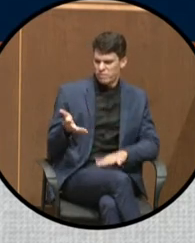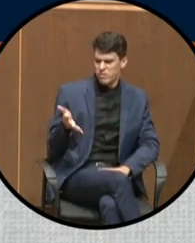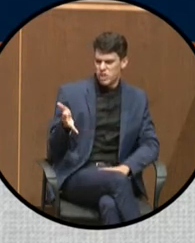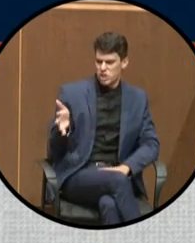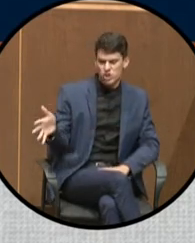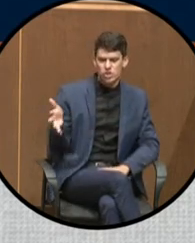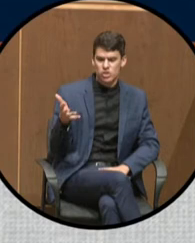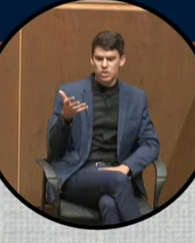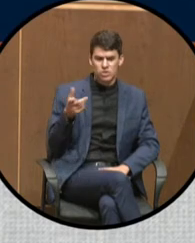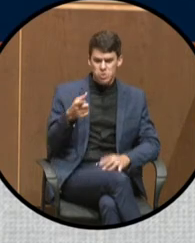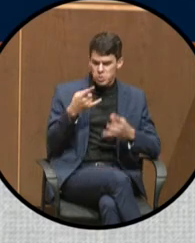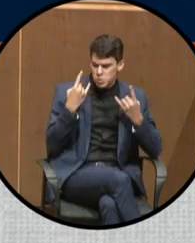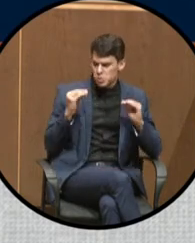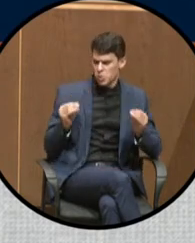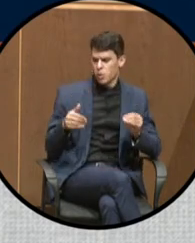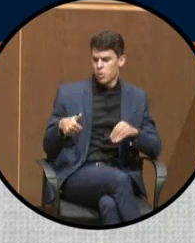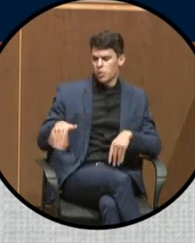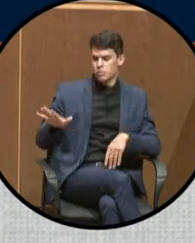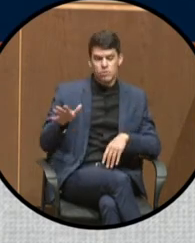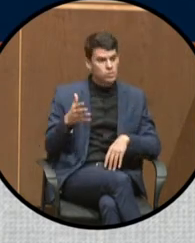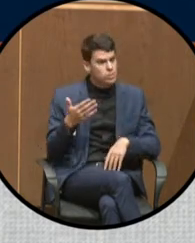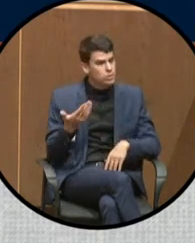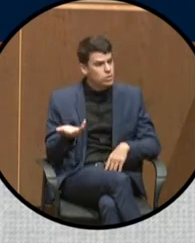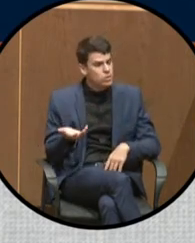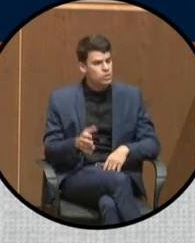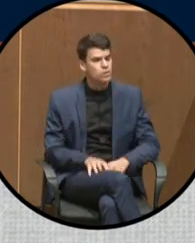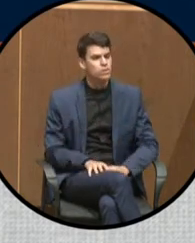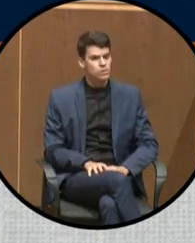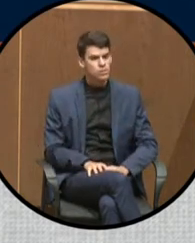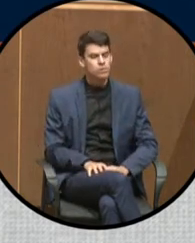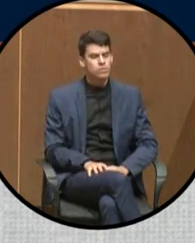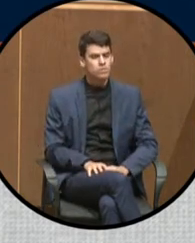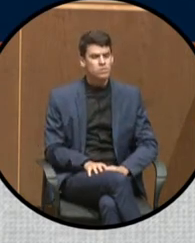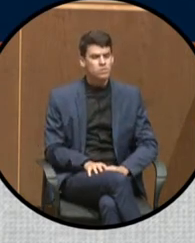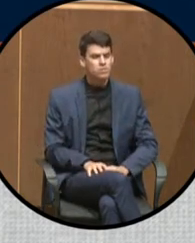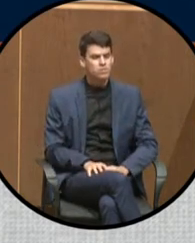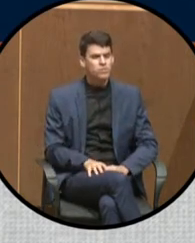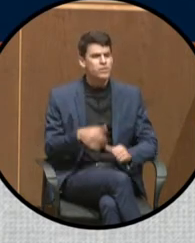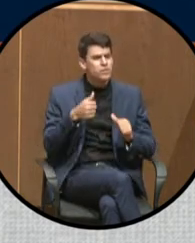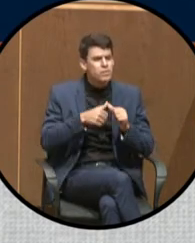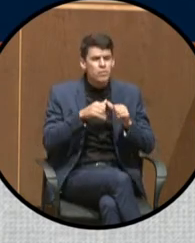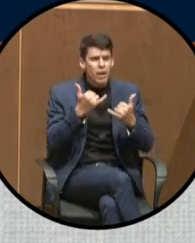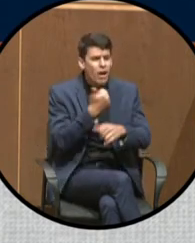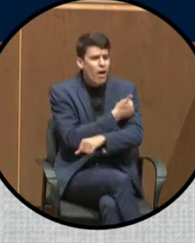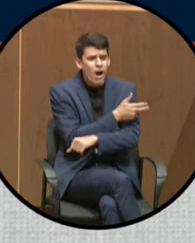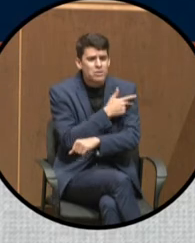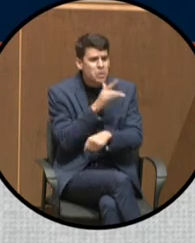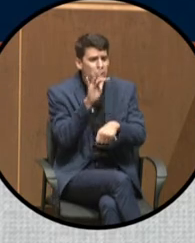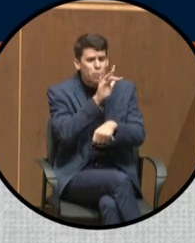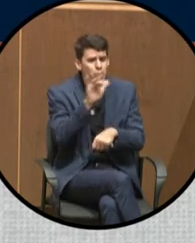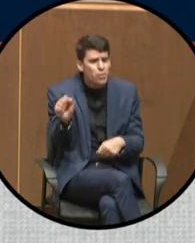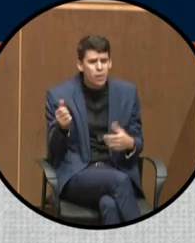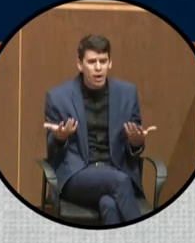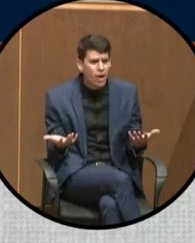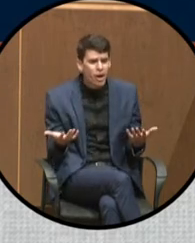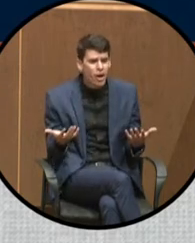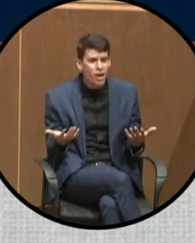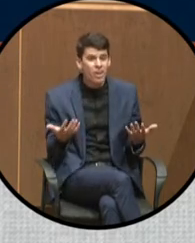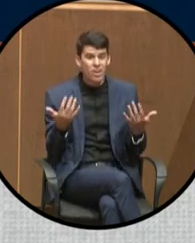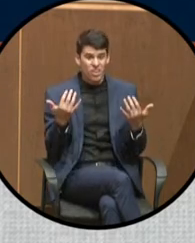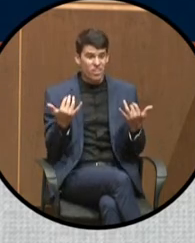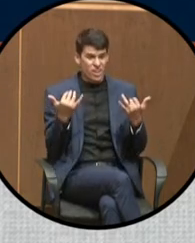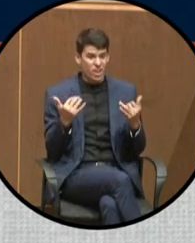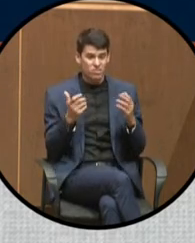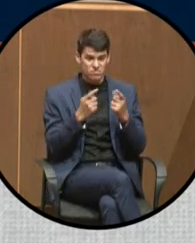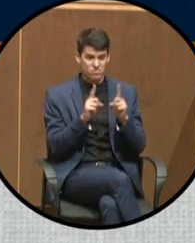her there. Keep in mind, the office was nearly empty, and there was more than 6 feet between